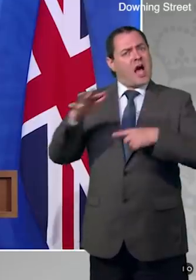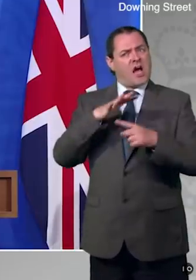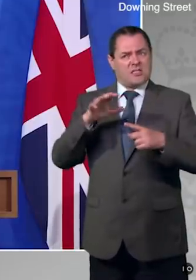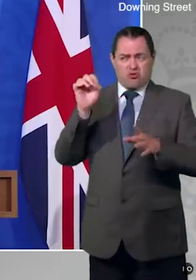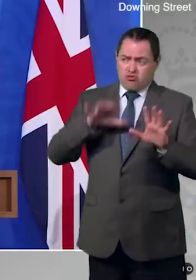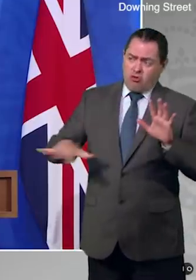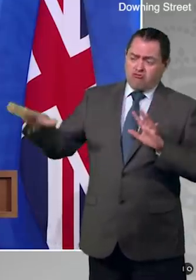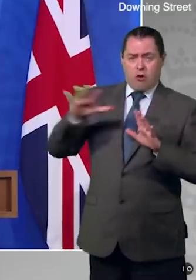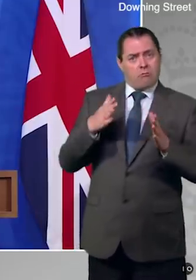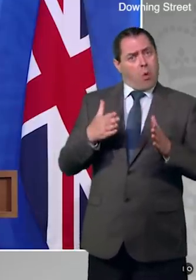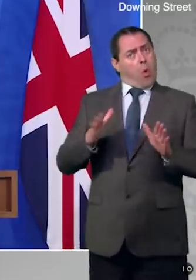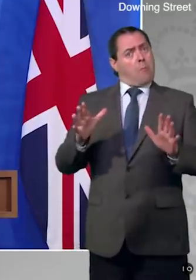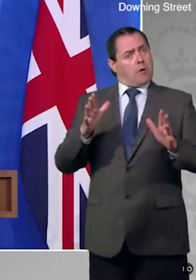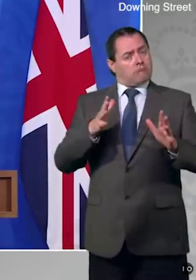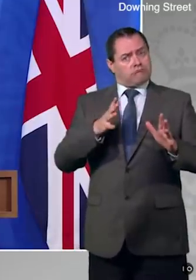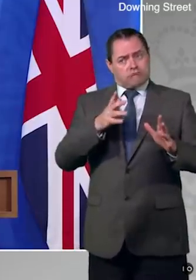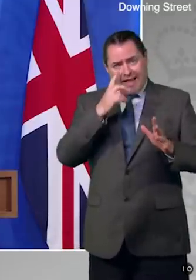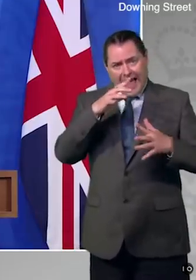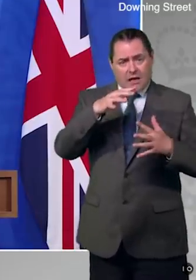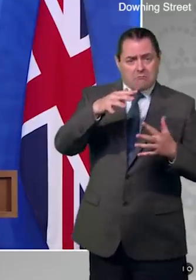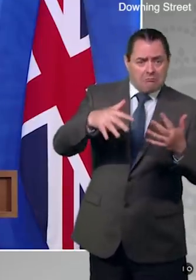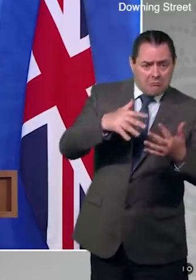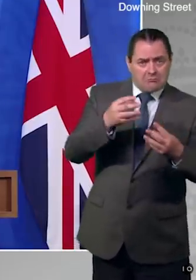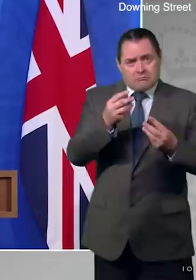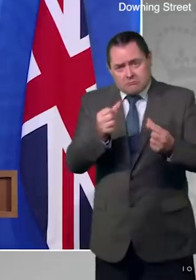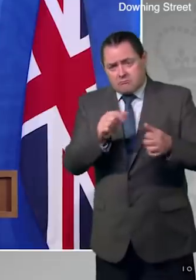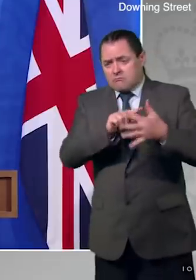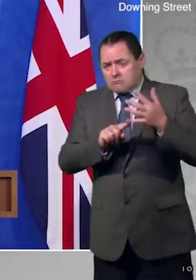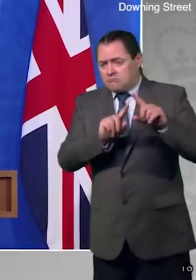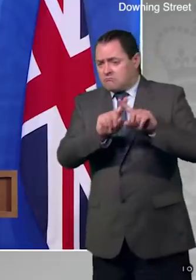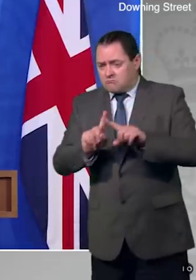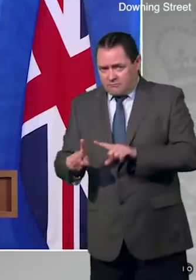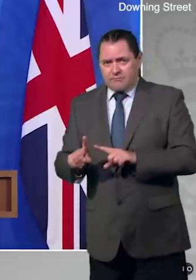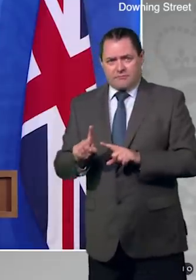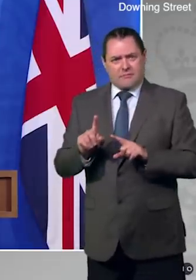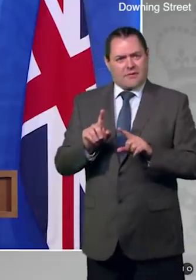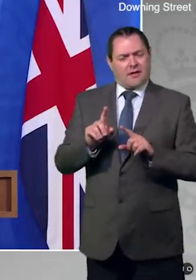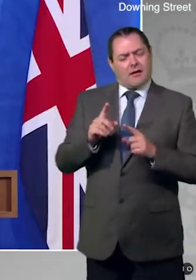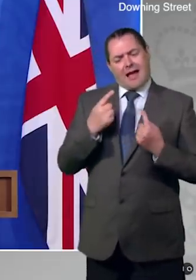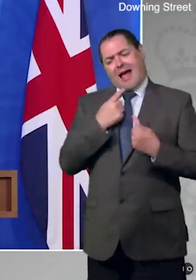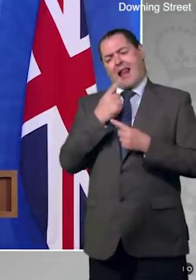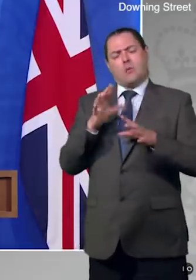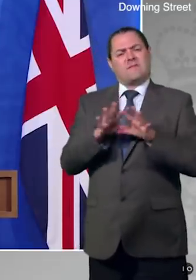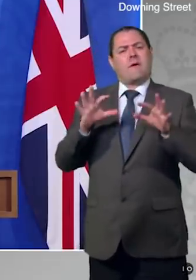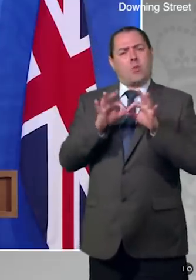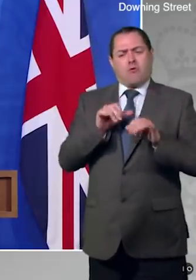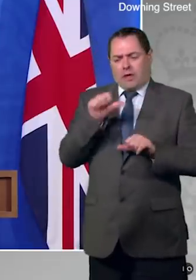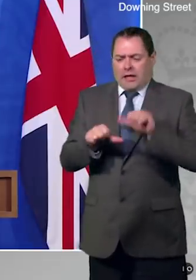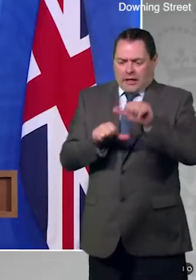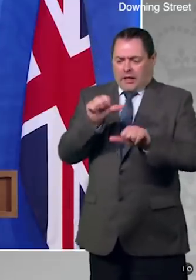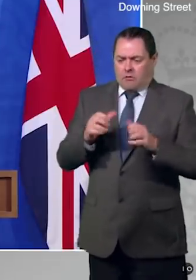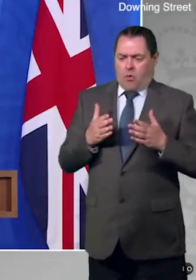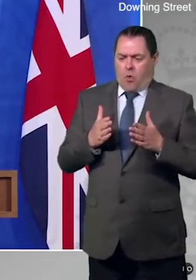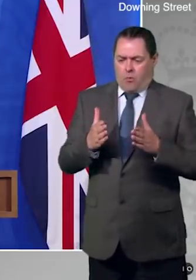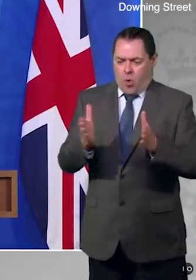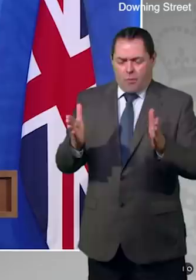And as we've always known, and as the February roadmap explicitly predicted, this opening up over the last